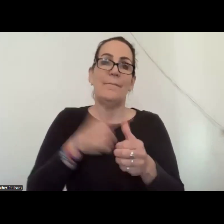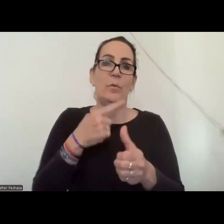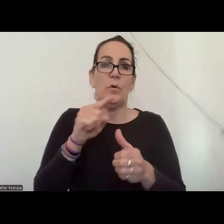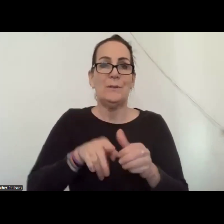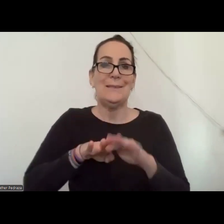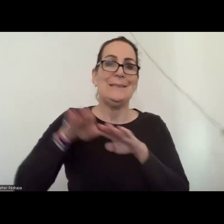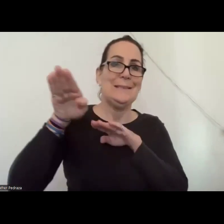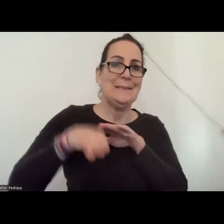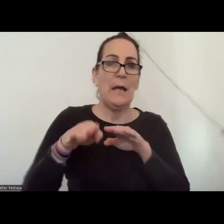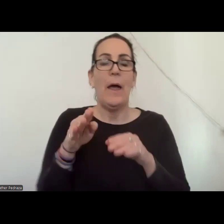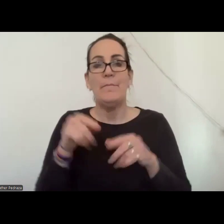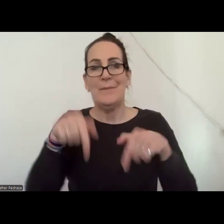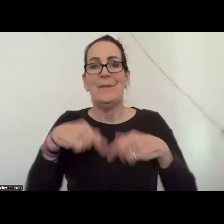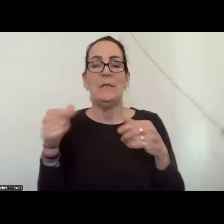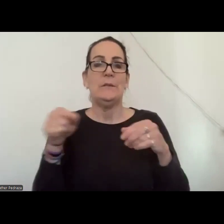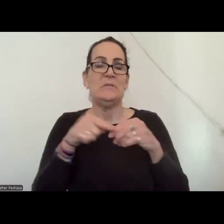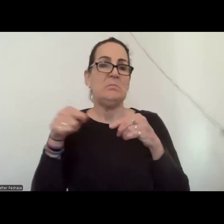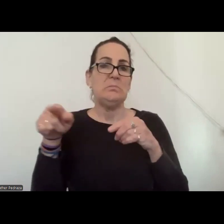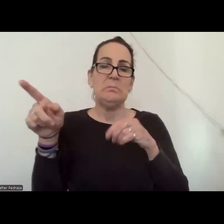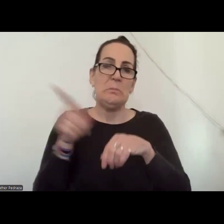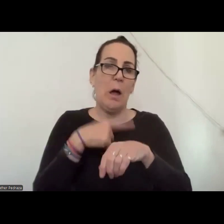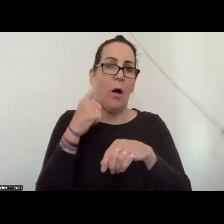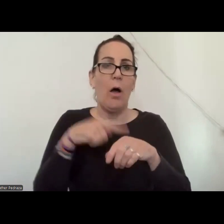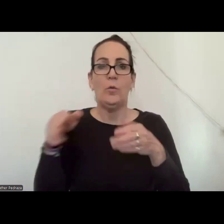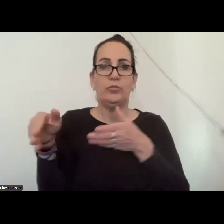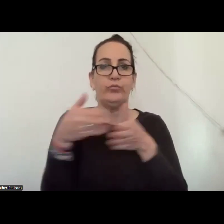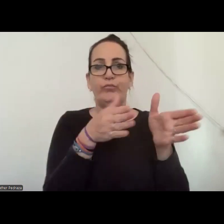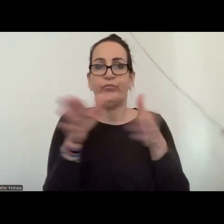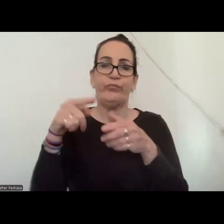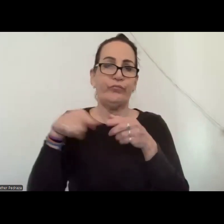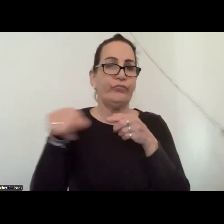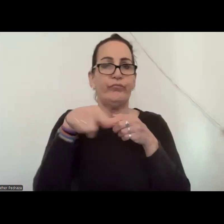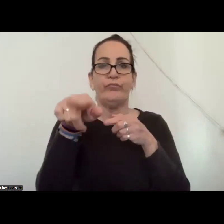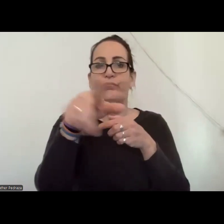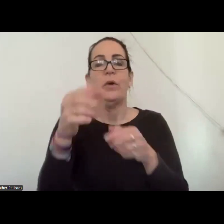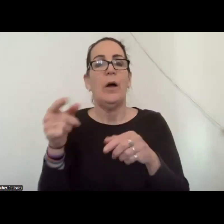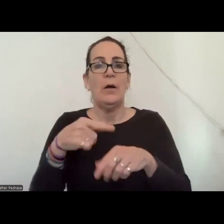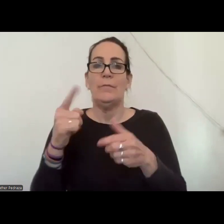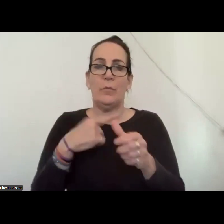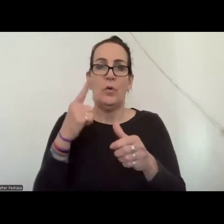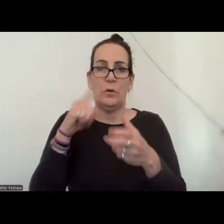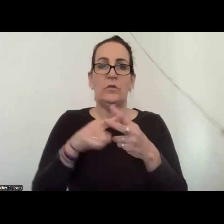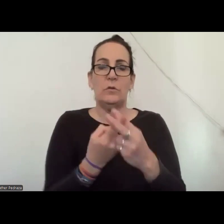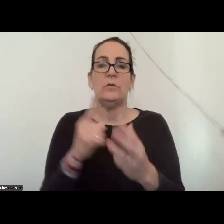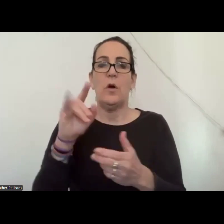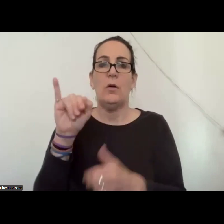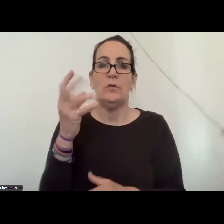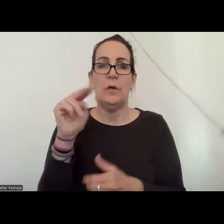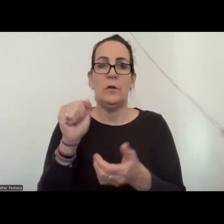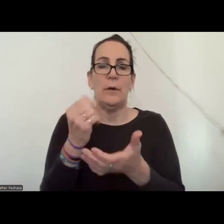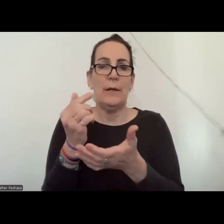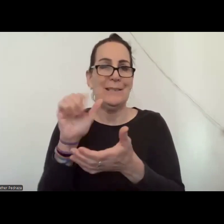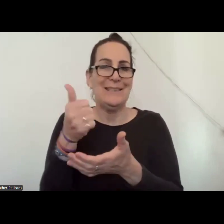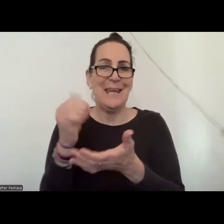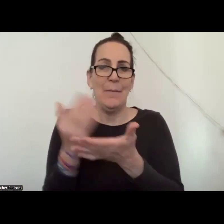that leads to a final approved budget. So the governor has proposed in the January 10th budget a number